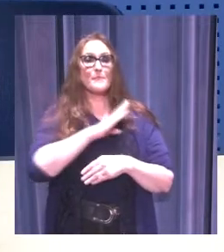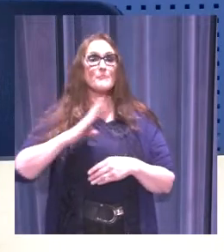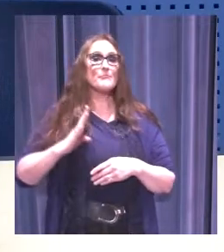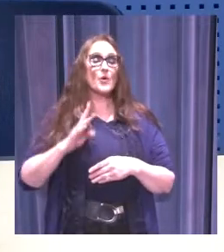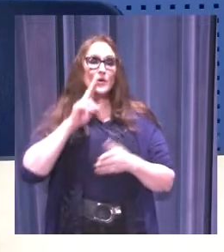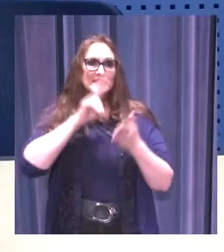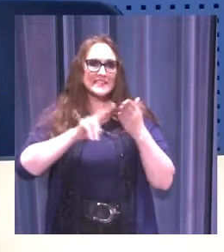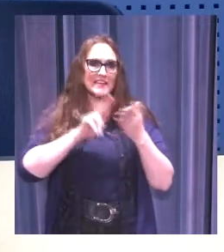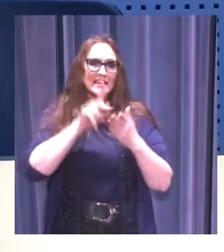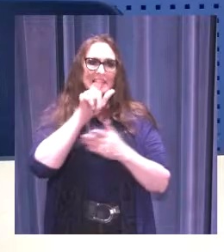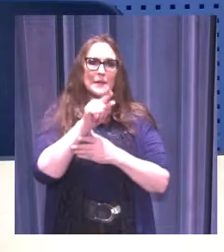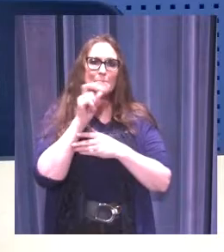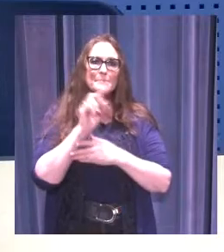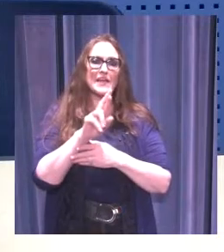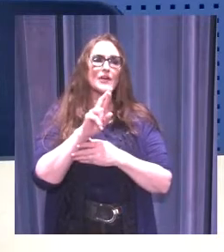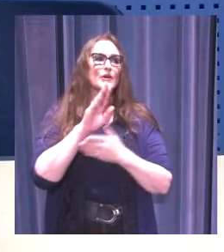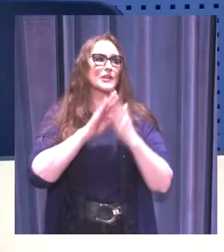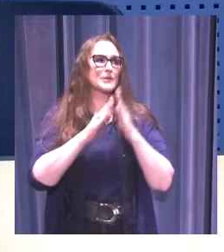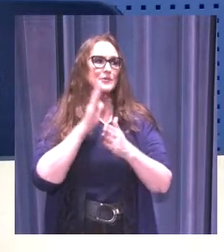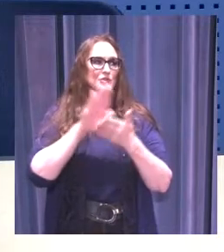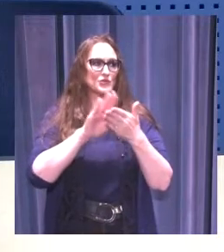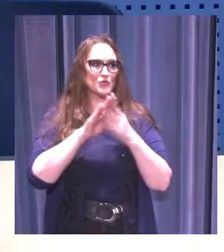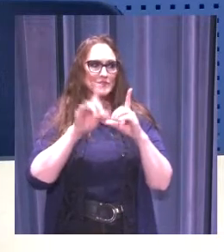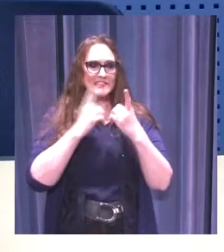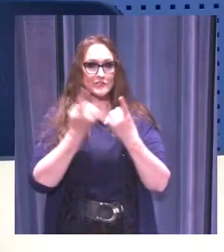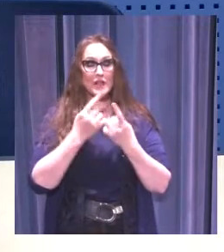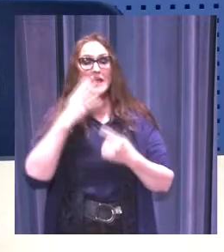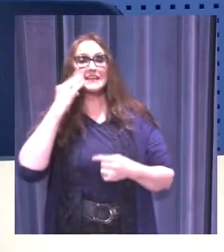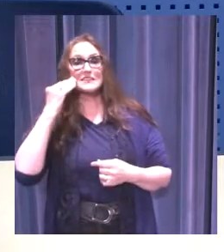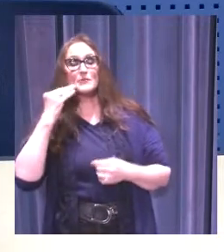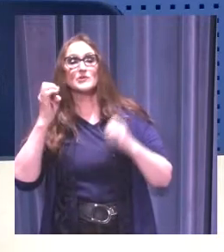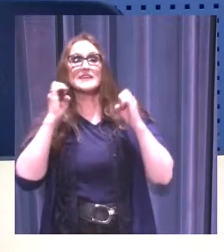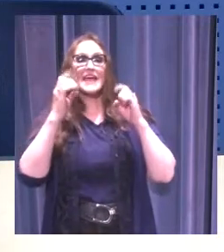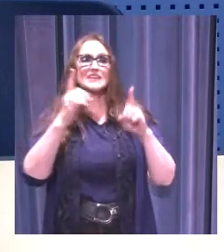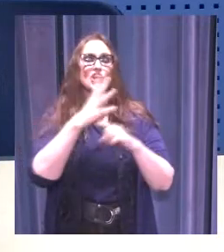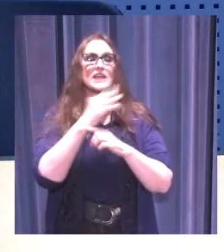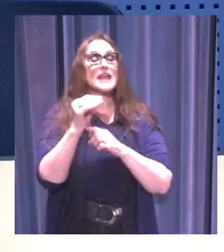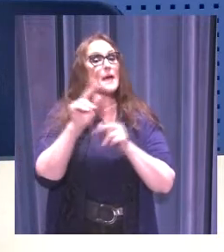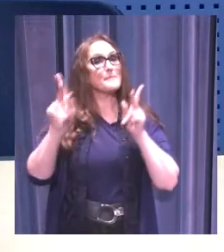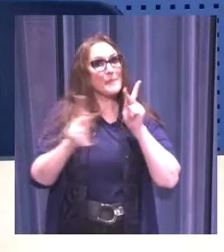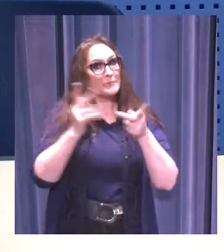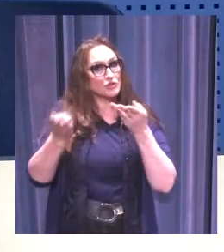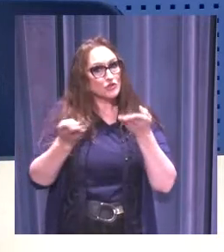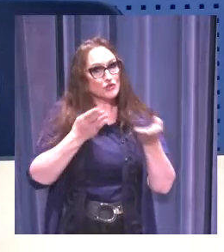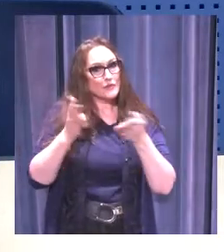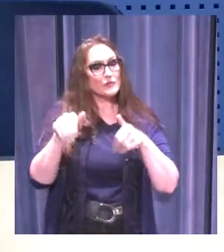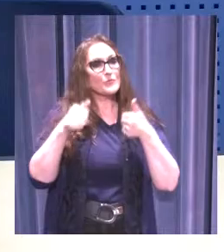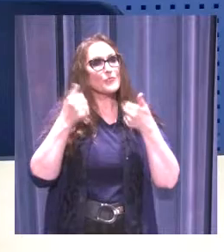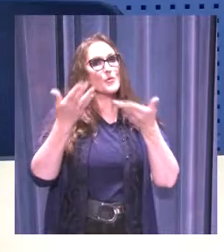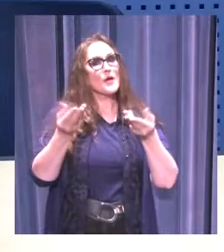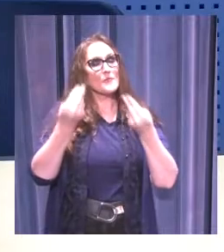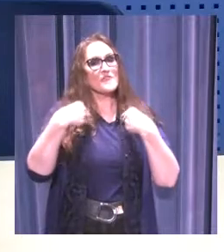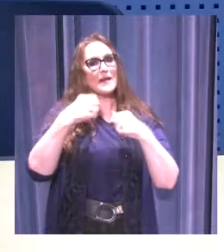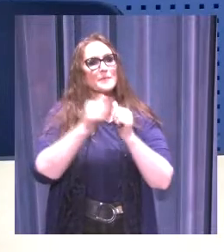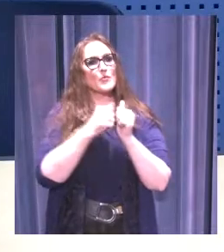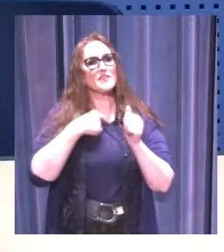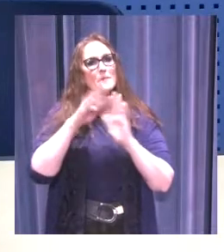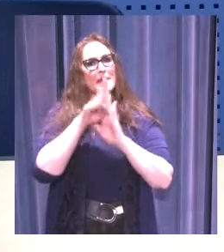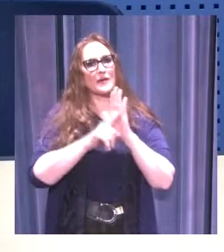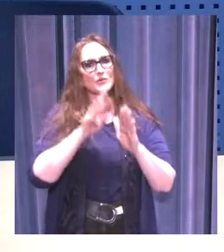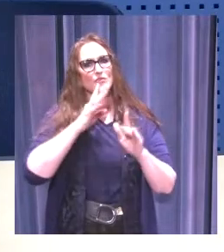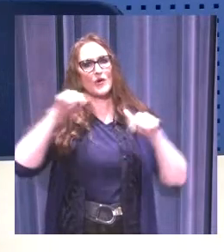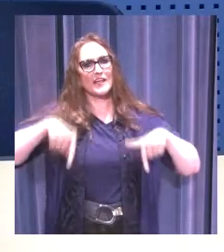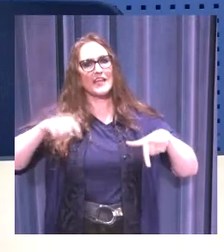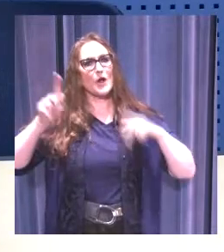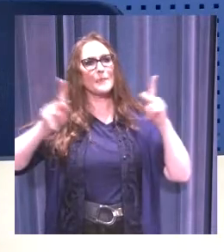of Lapeer Community School District. My experience, education, and public service provide me with the background to speak here publicly,